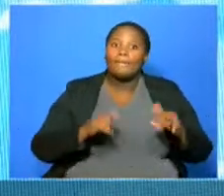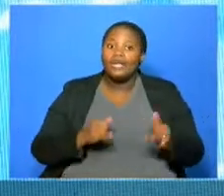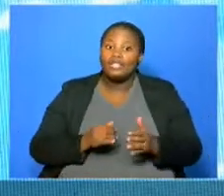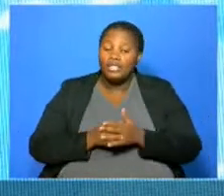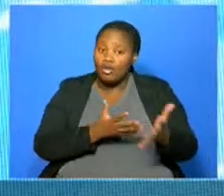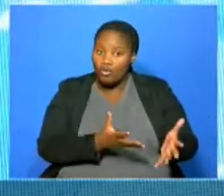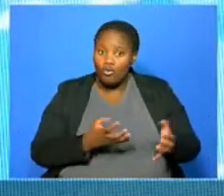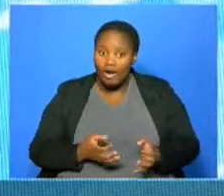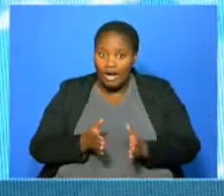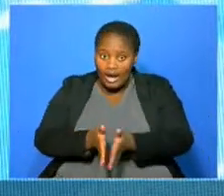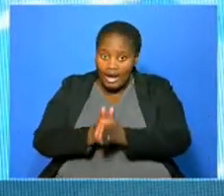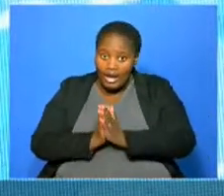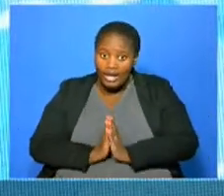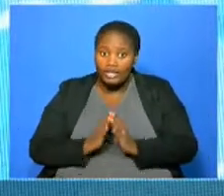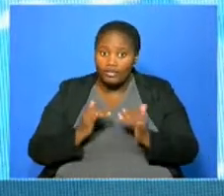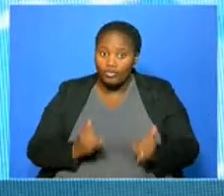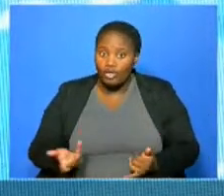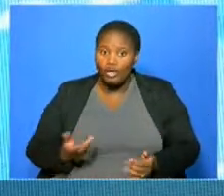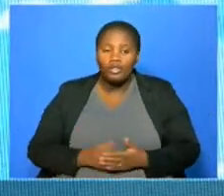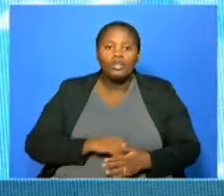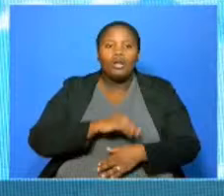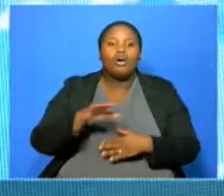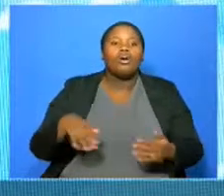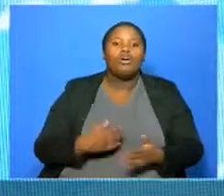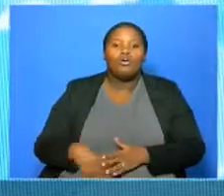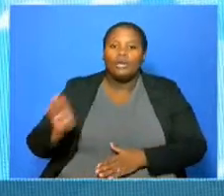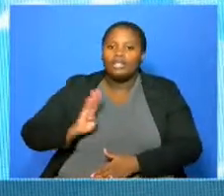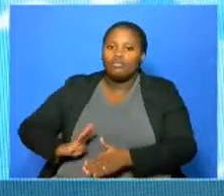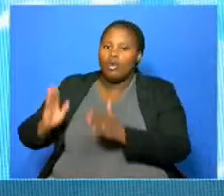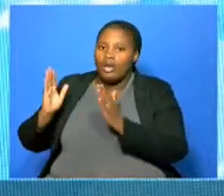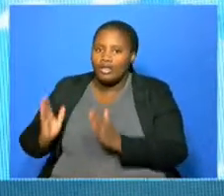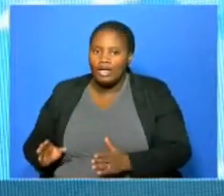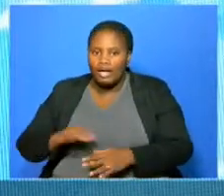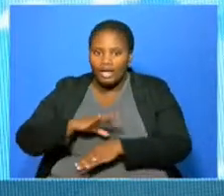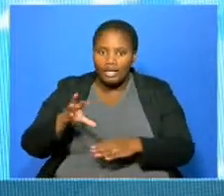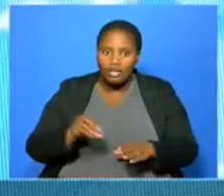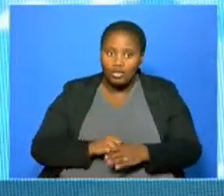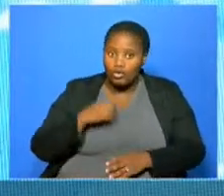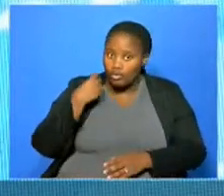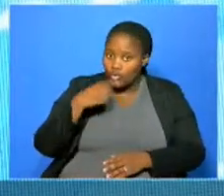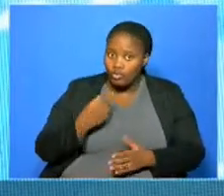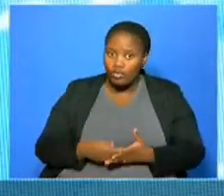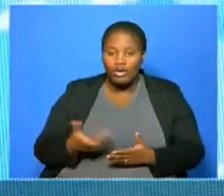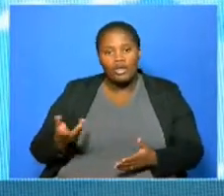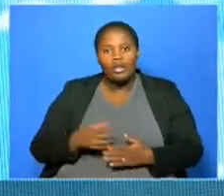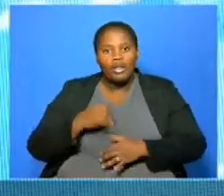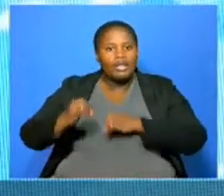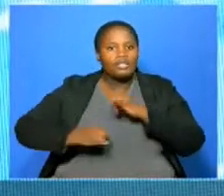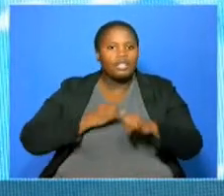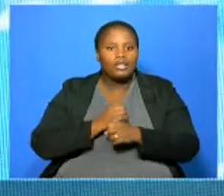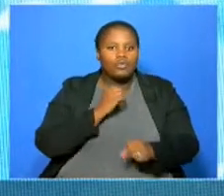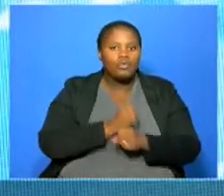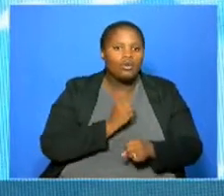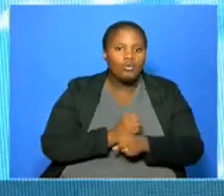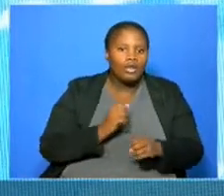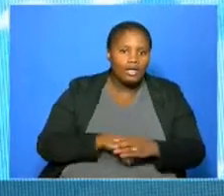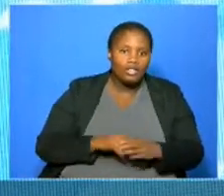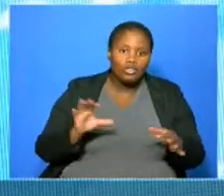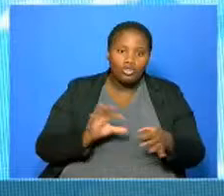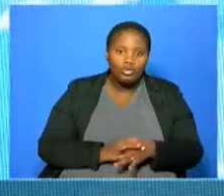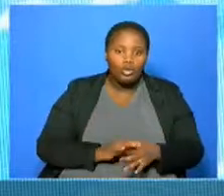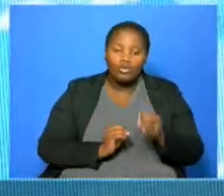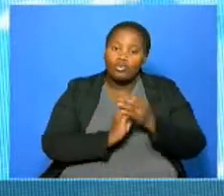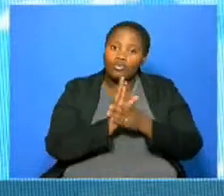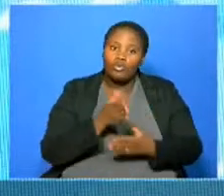wish to also appeal to and urge Botswana, including those in the diaspora, to also take part in advancing